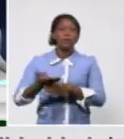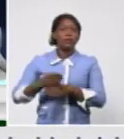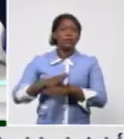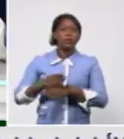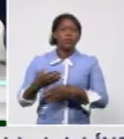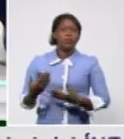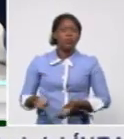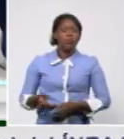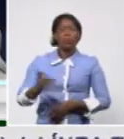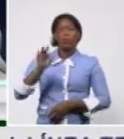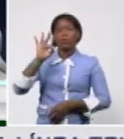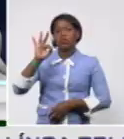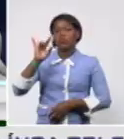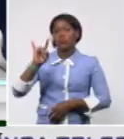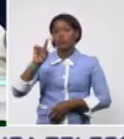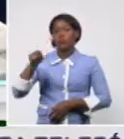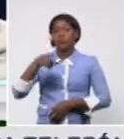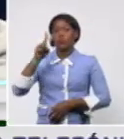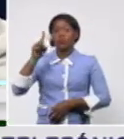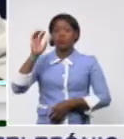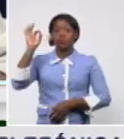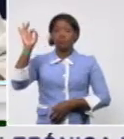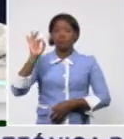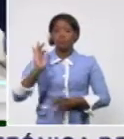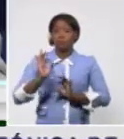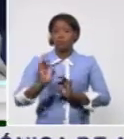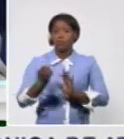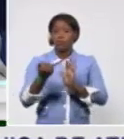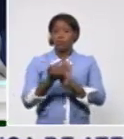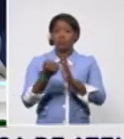3,840 people, or